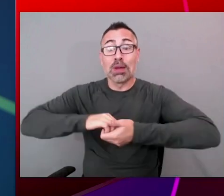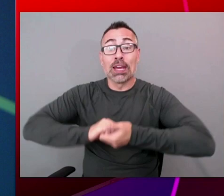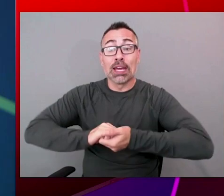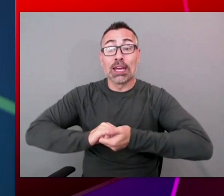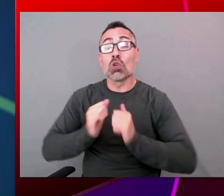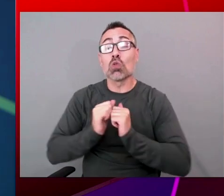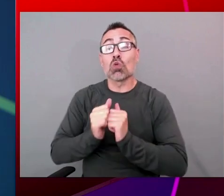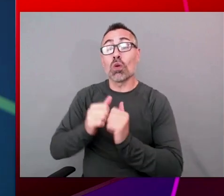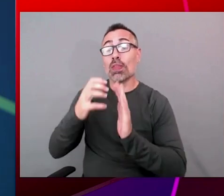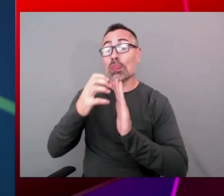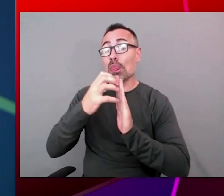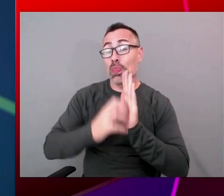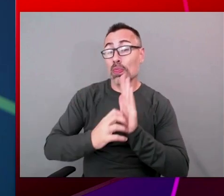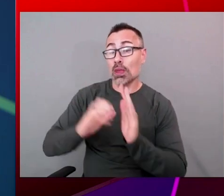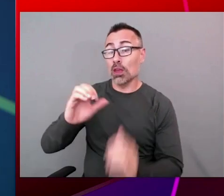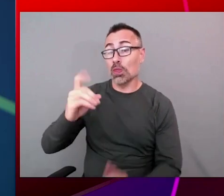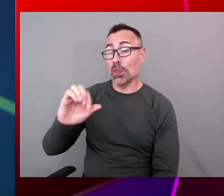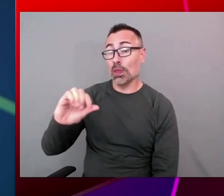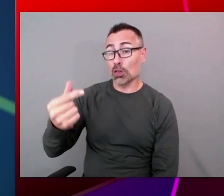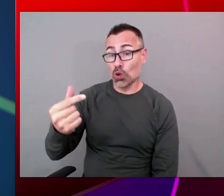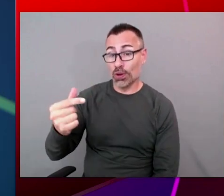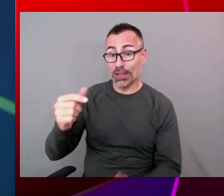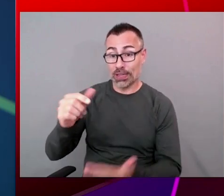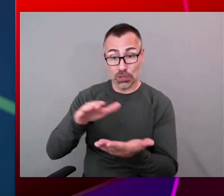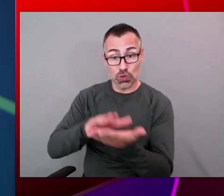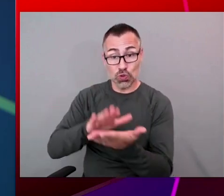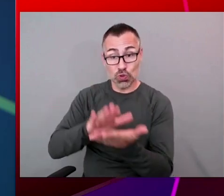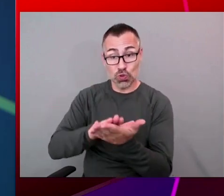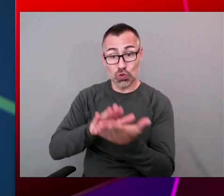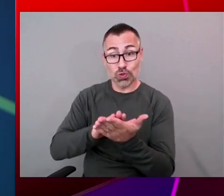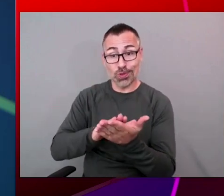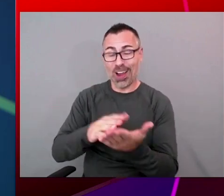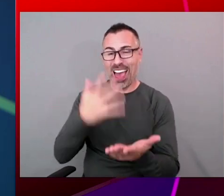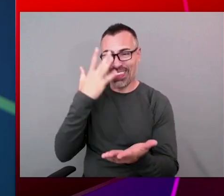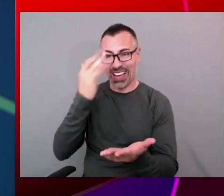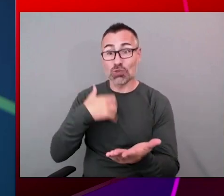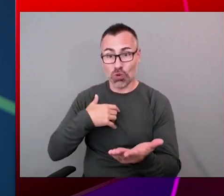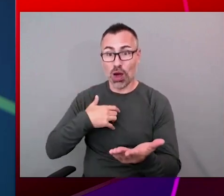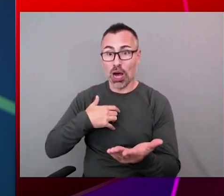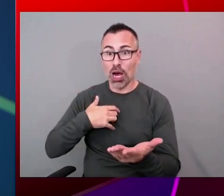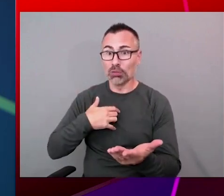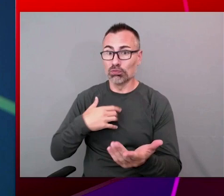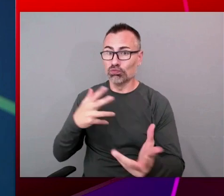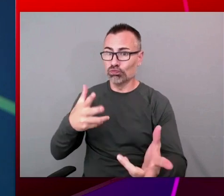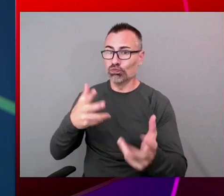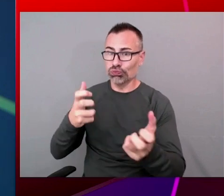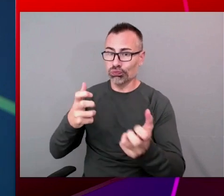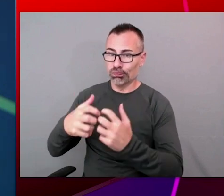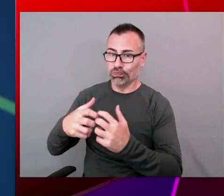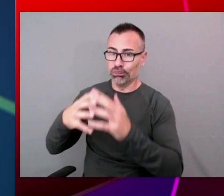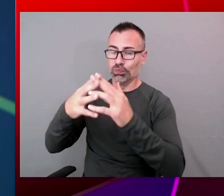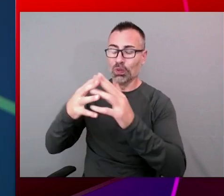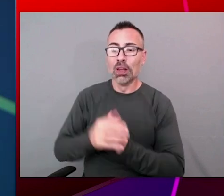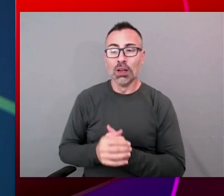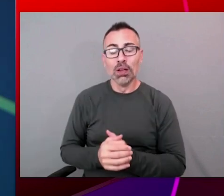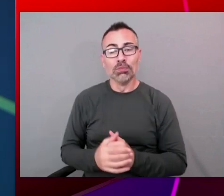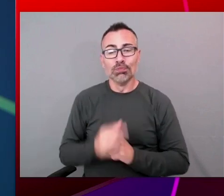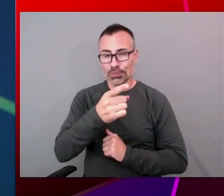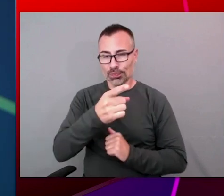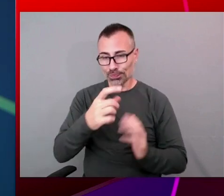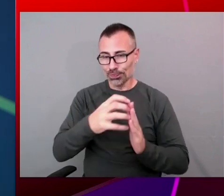launch of that boot camp, and that's how we were able to stand it up very quickly. The coding school has been a great partner for us.